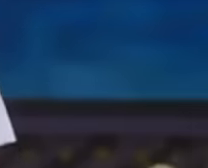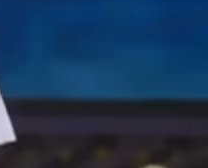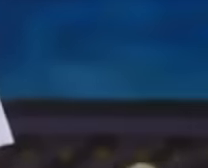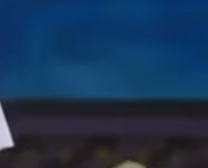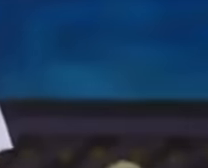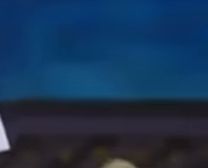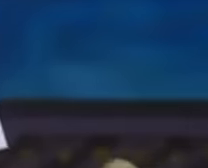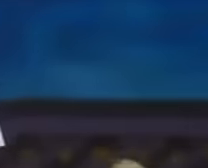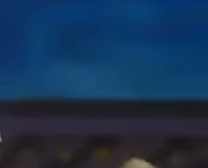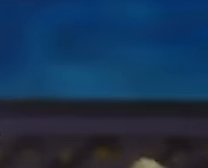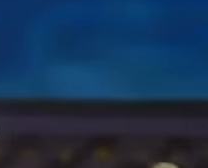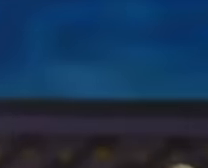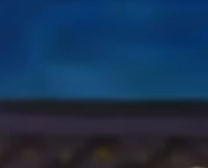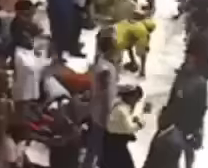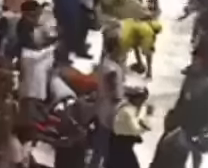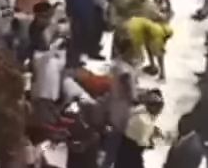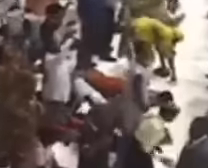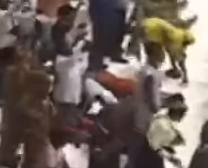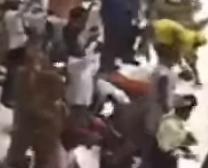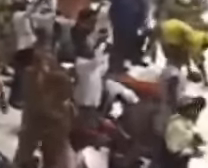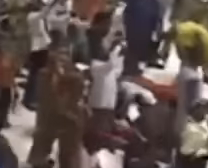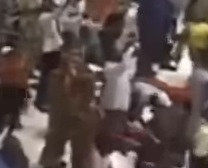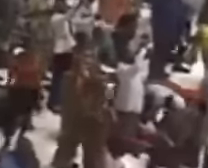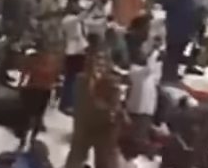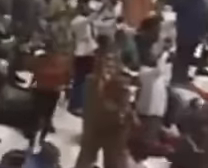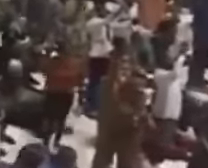Jesus' mighty name, we have prayed.